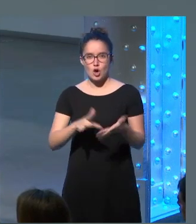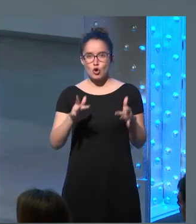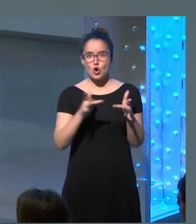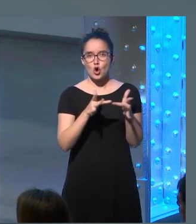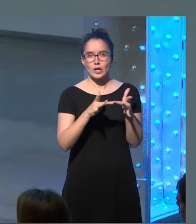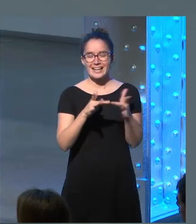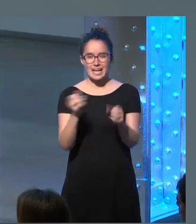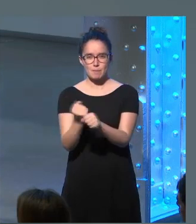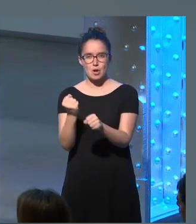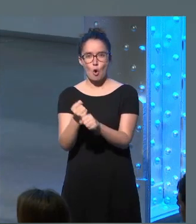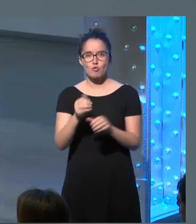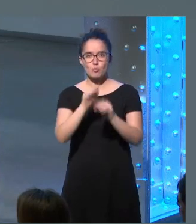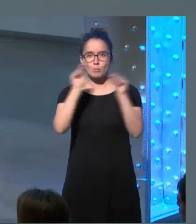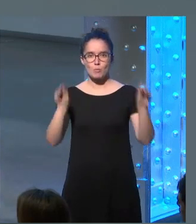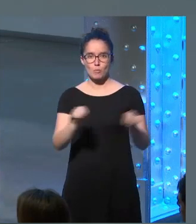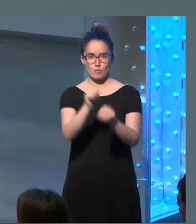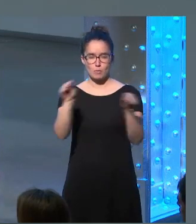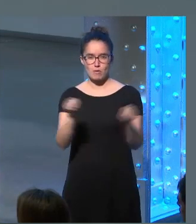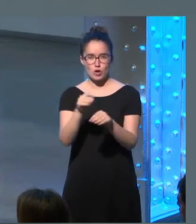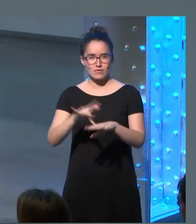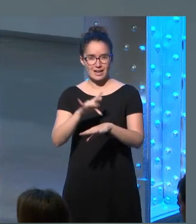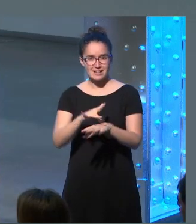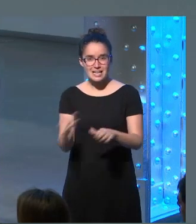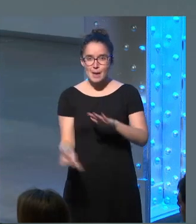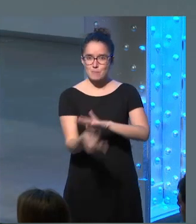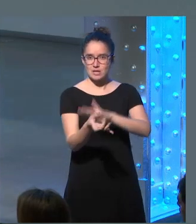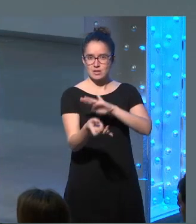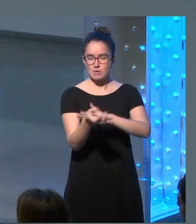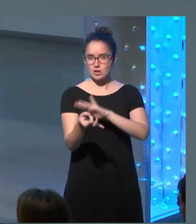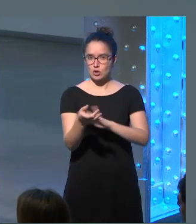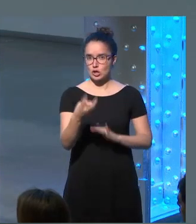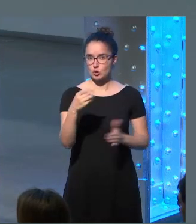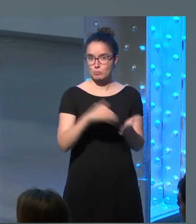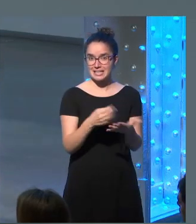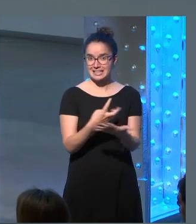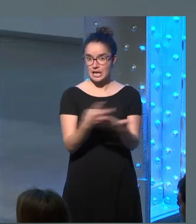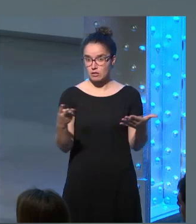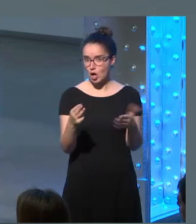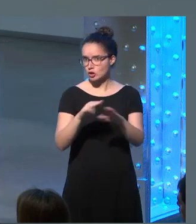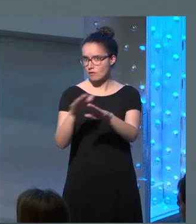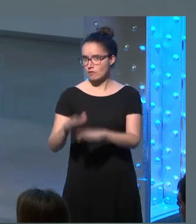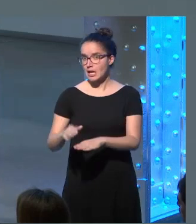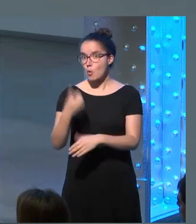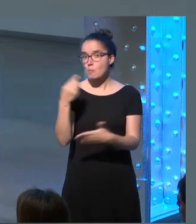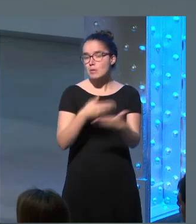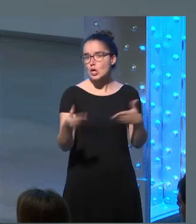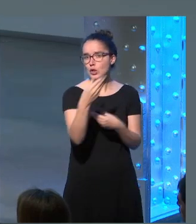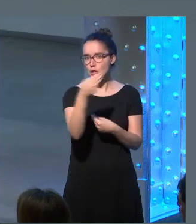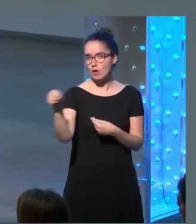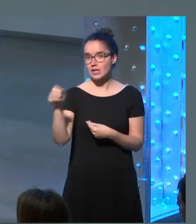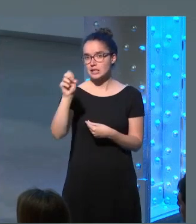future professional career, and that is done through an entrepreneurship program, Conecta